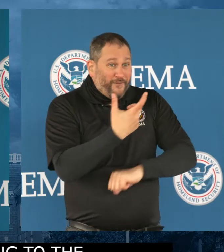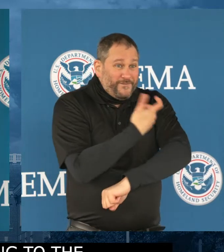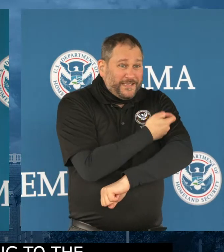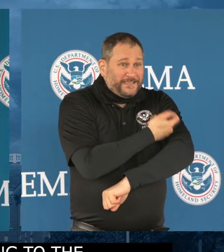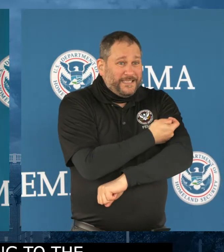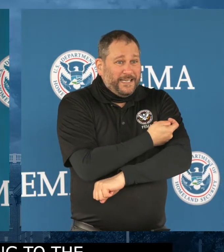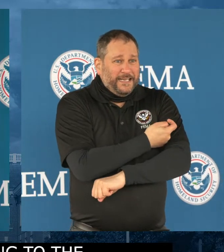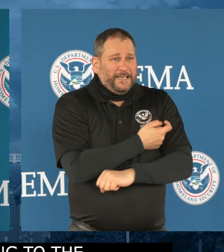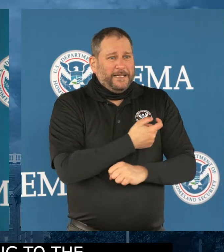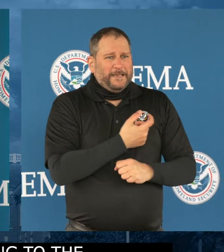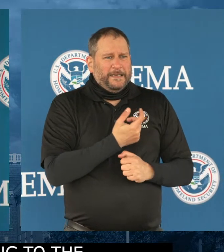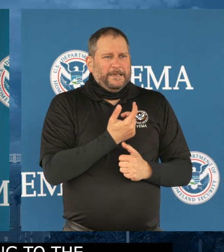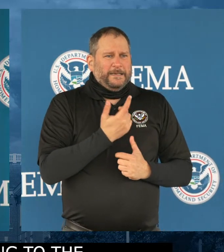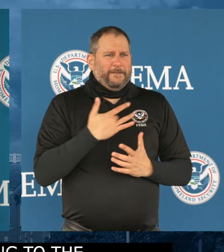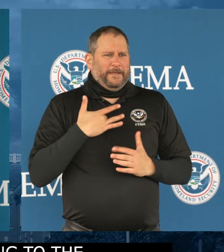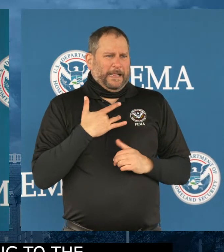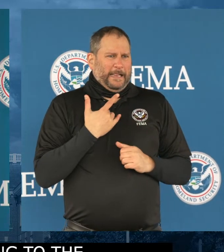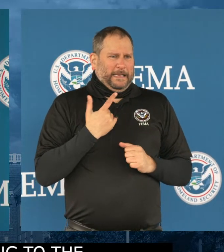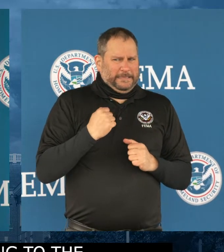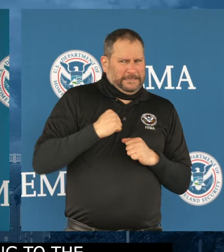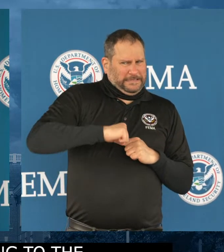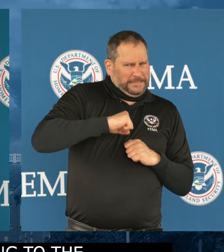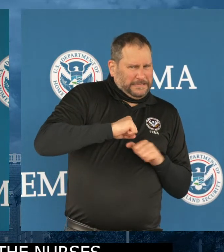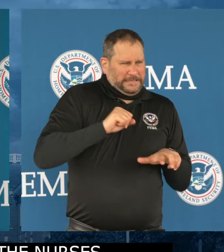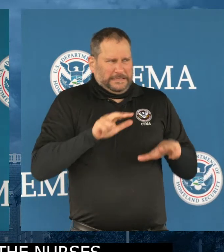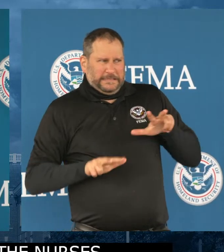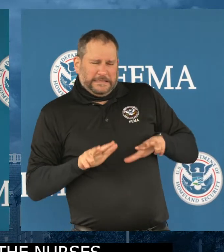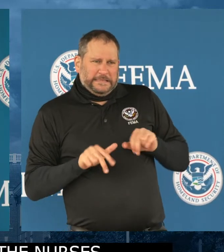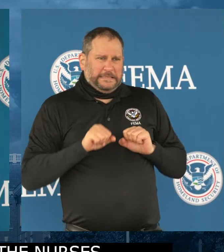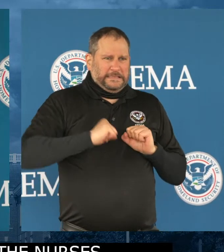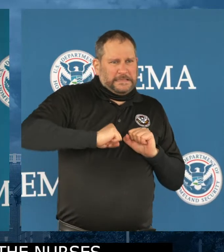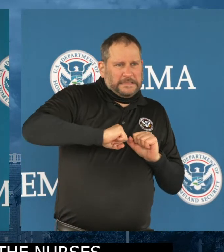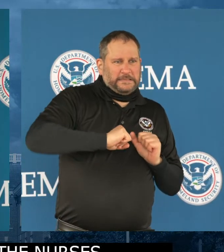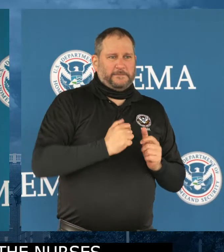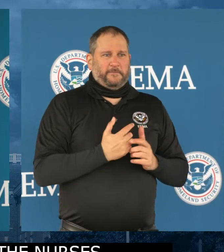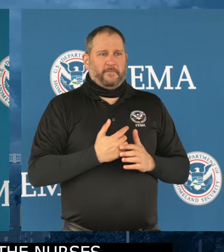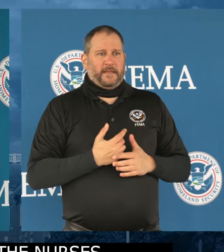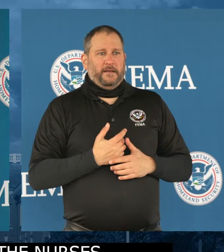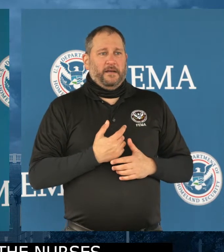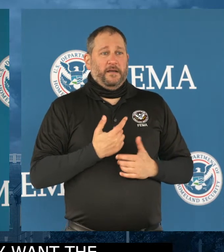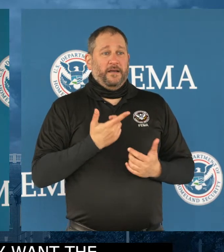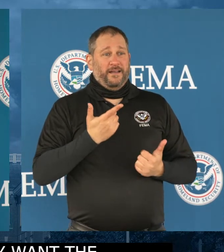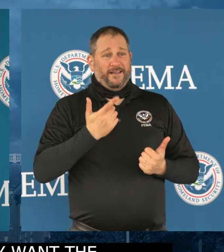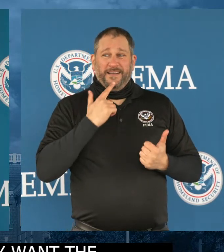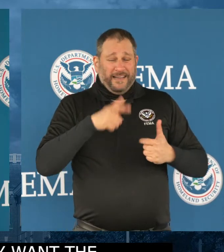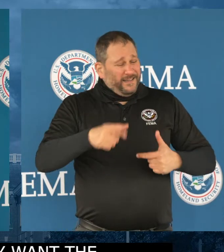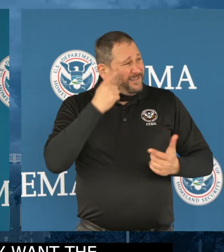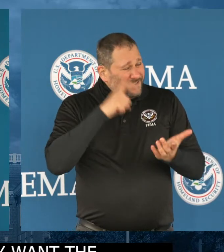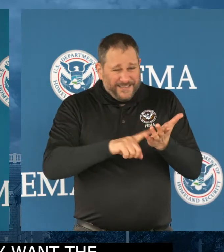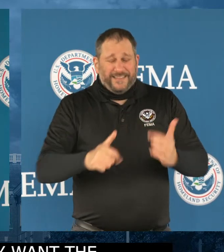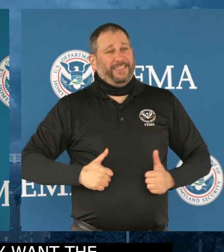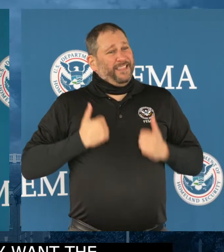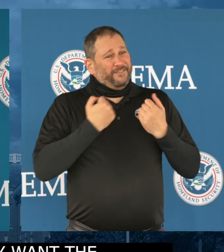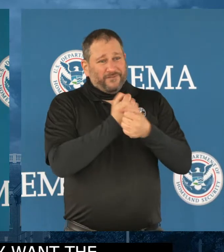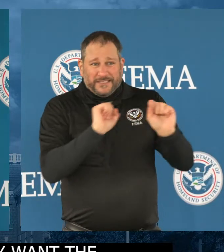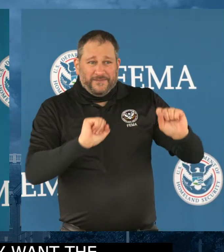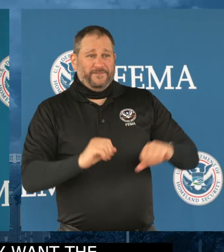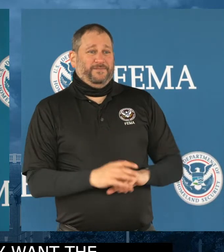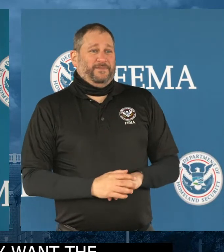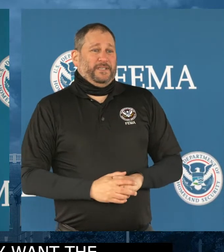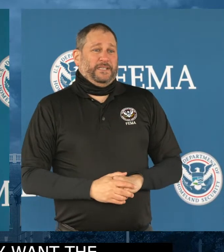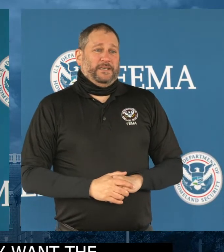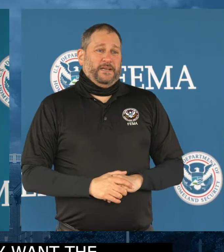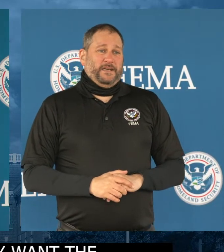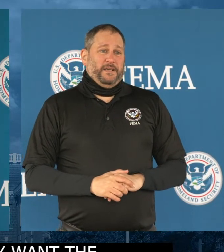they recognize that it's life-saving, number one, and number two, it's going to help them get back to a little bit back